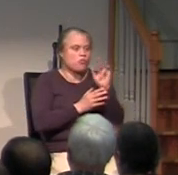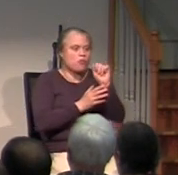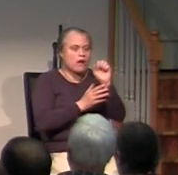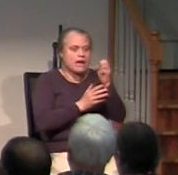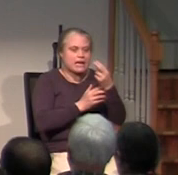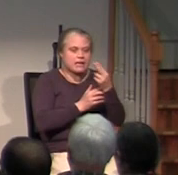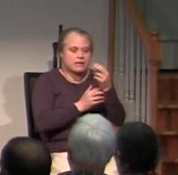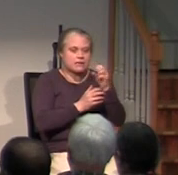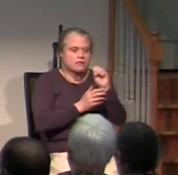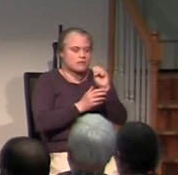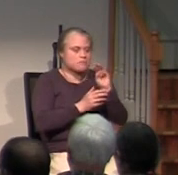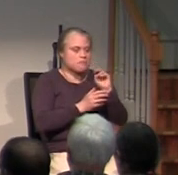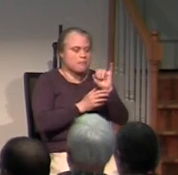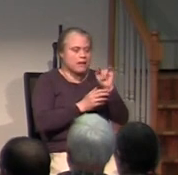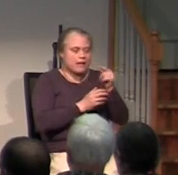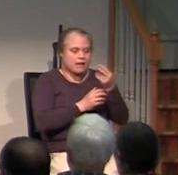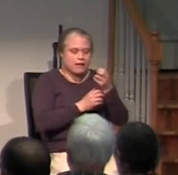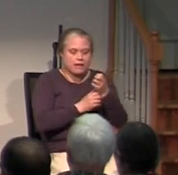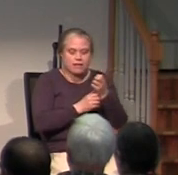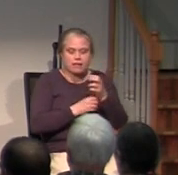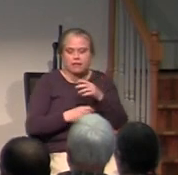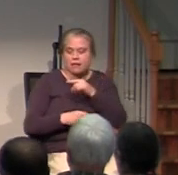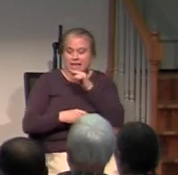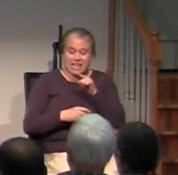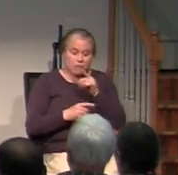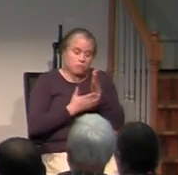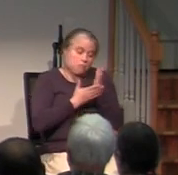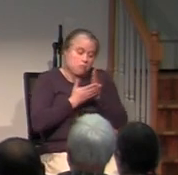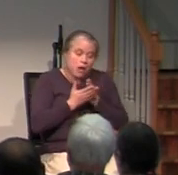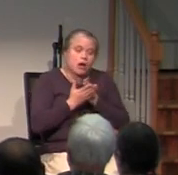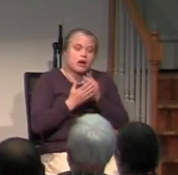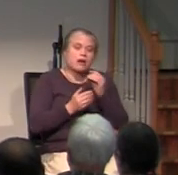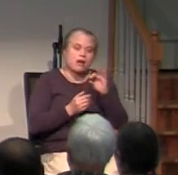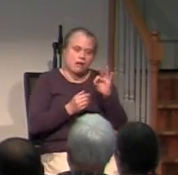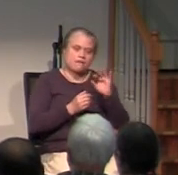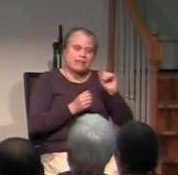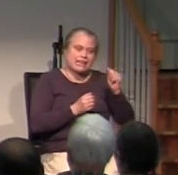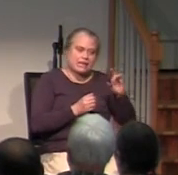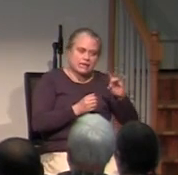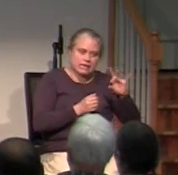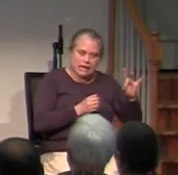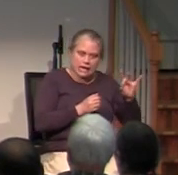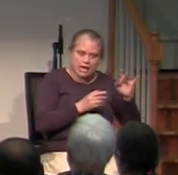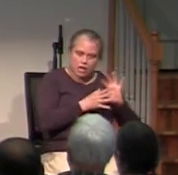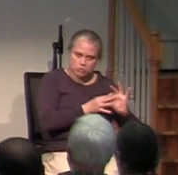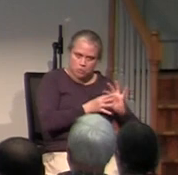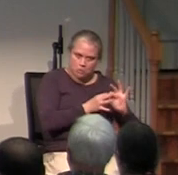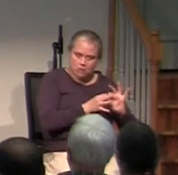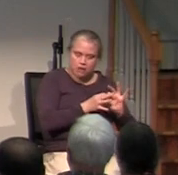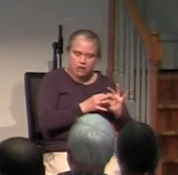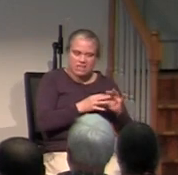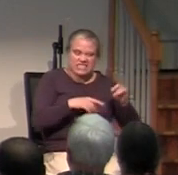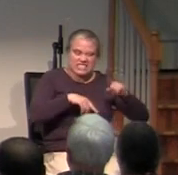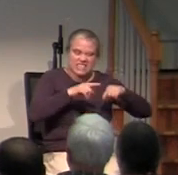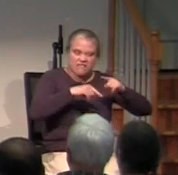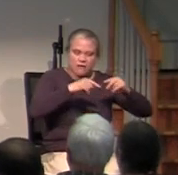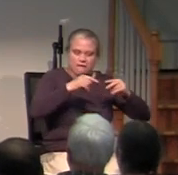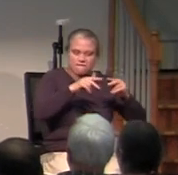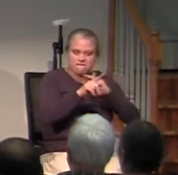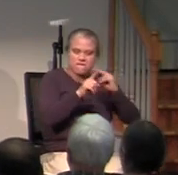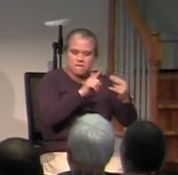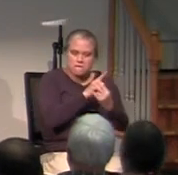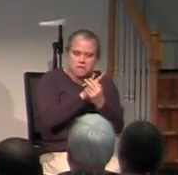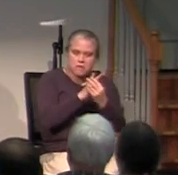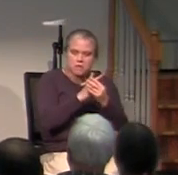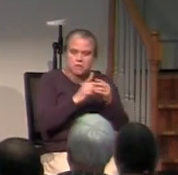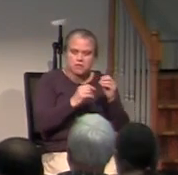a player in the 1888 saga, the historical saga. There were, you know, competing views of different things like the law in